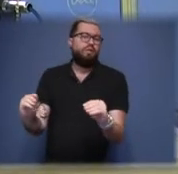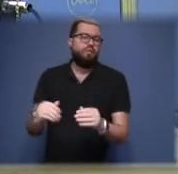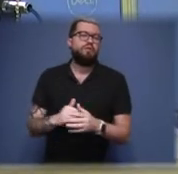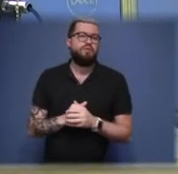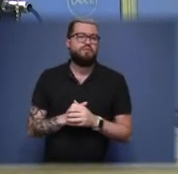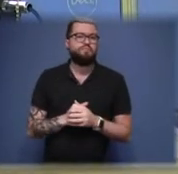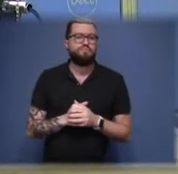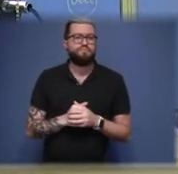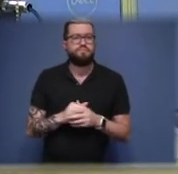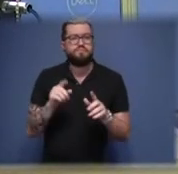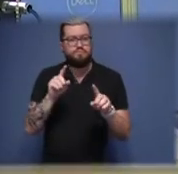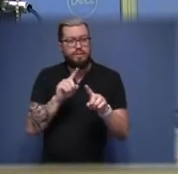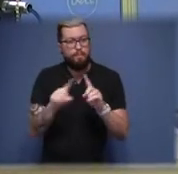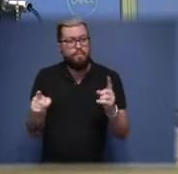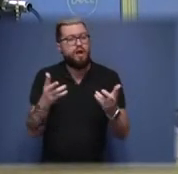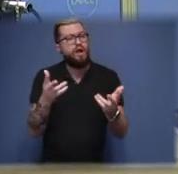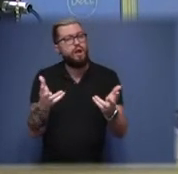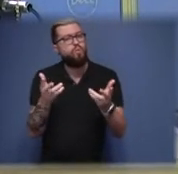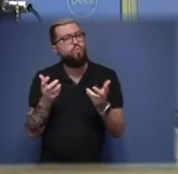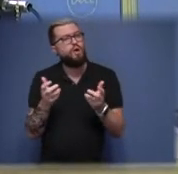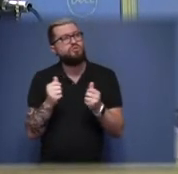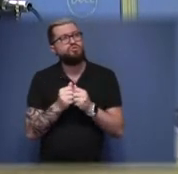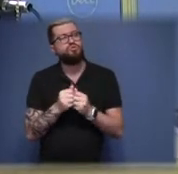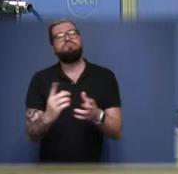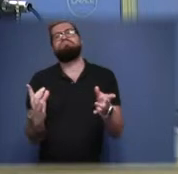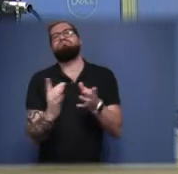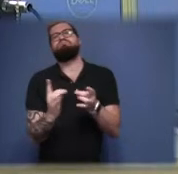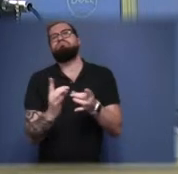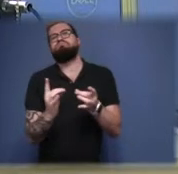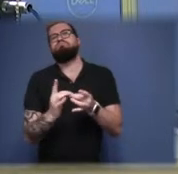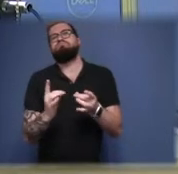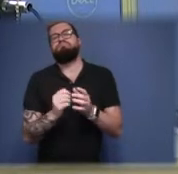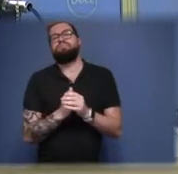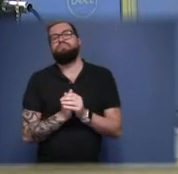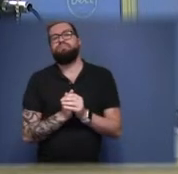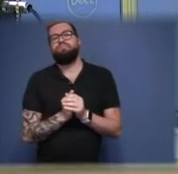But I would like to make a few comments